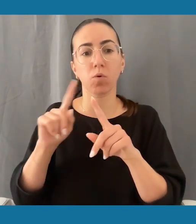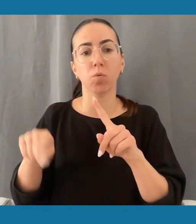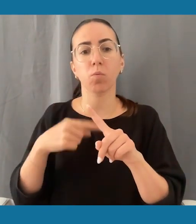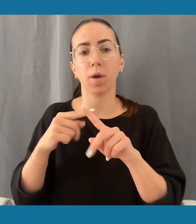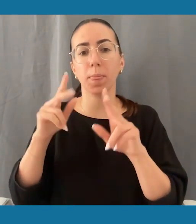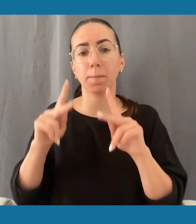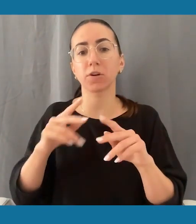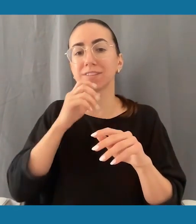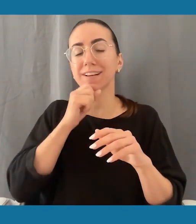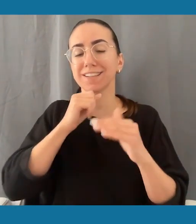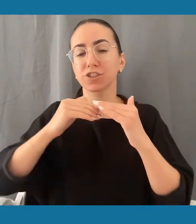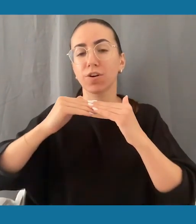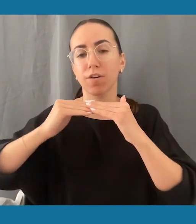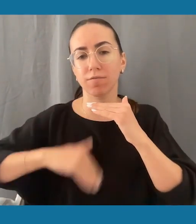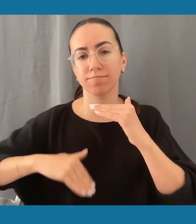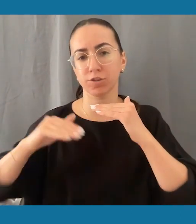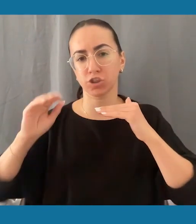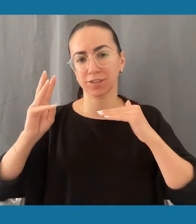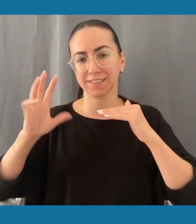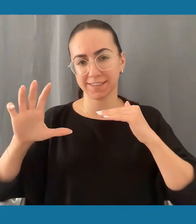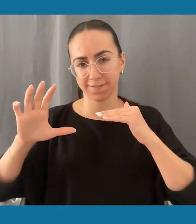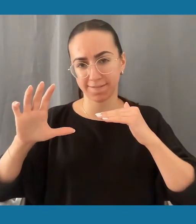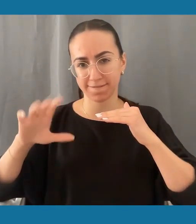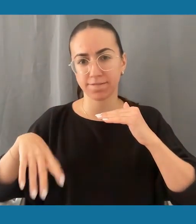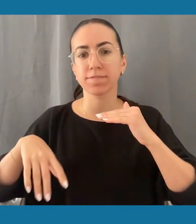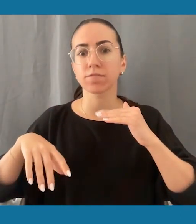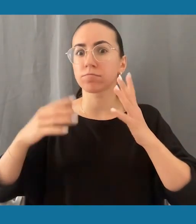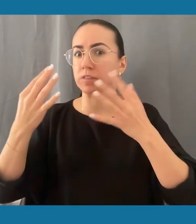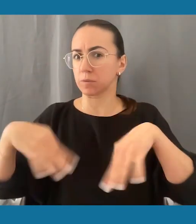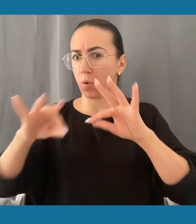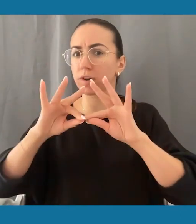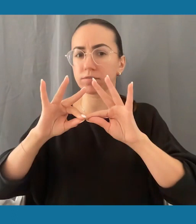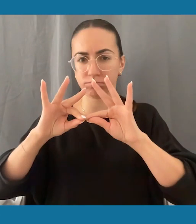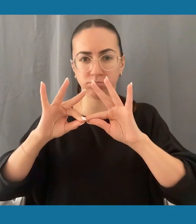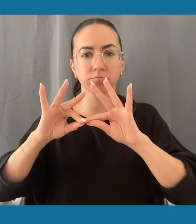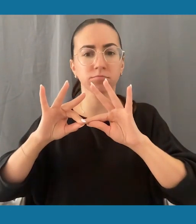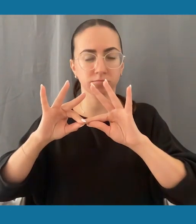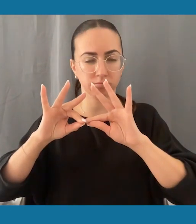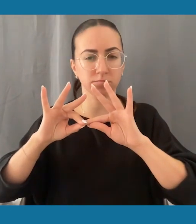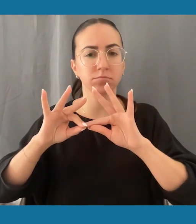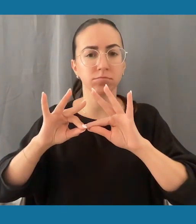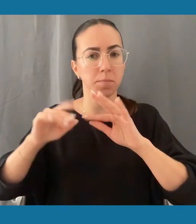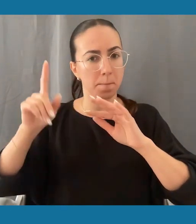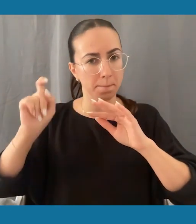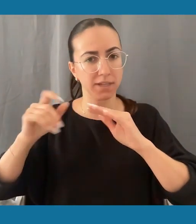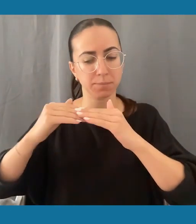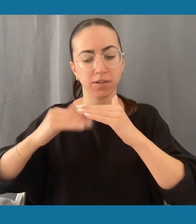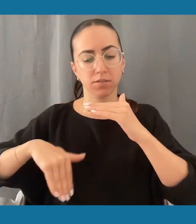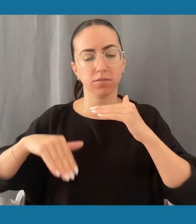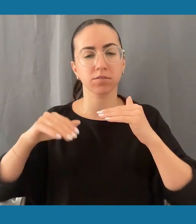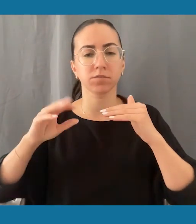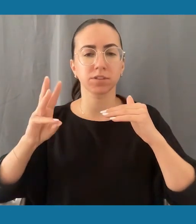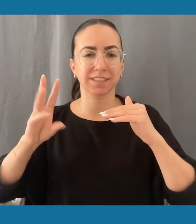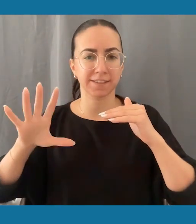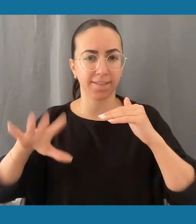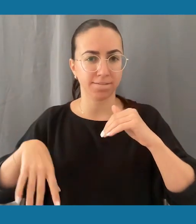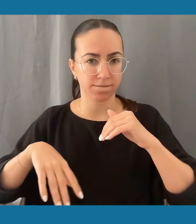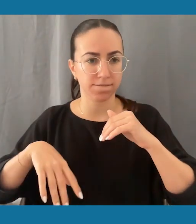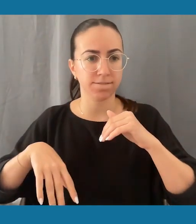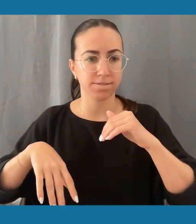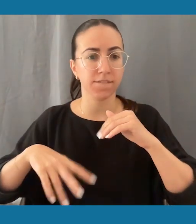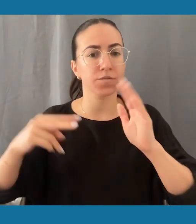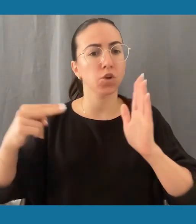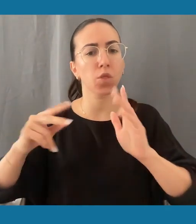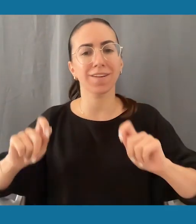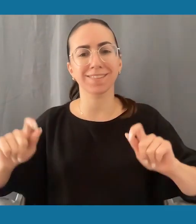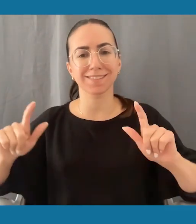is under age 65. And that's a really important distinction. See, if you look in the